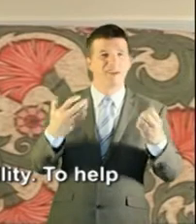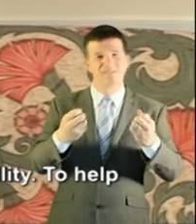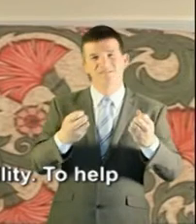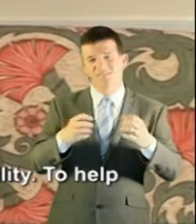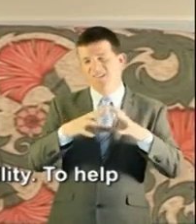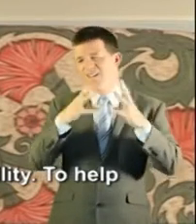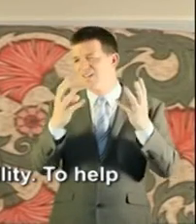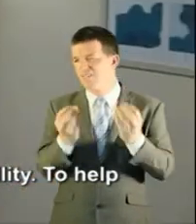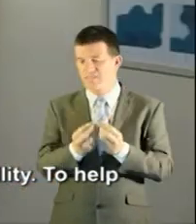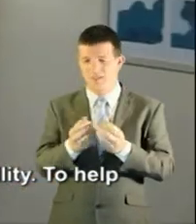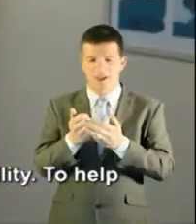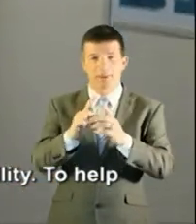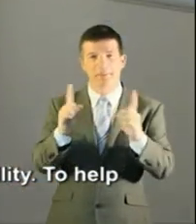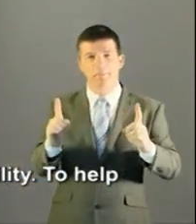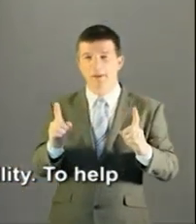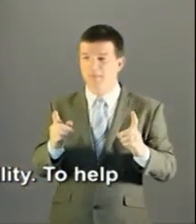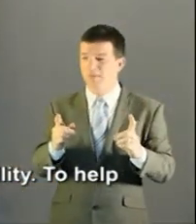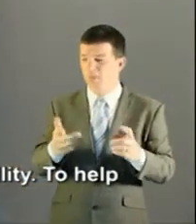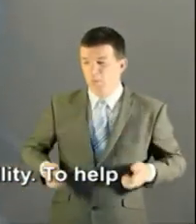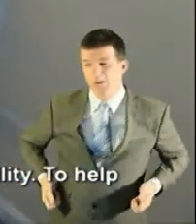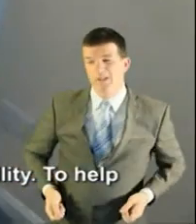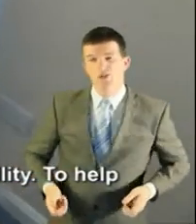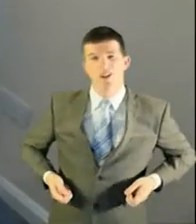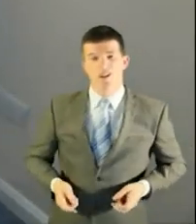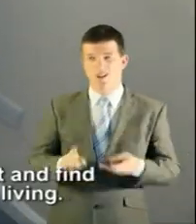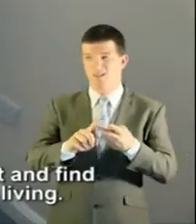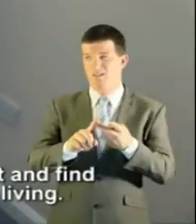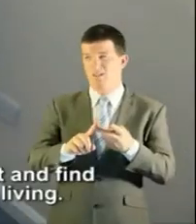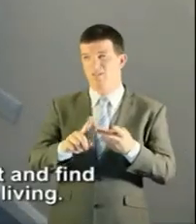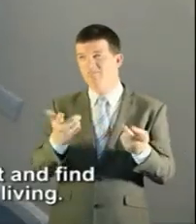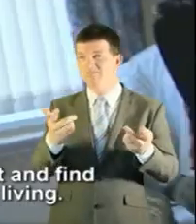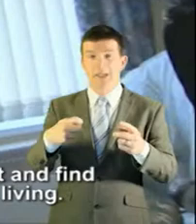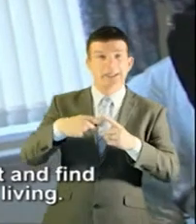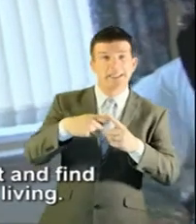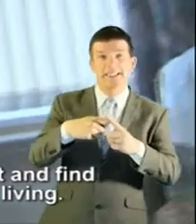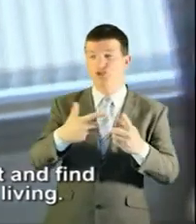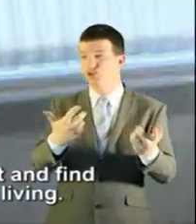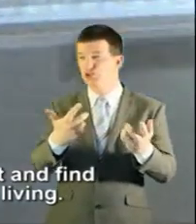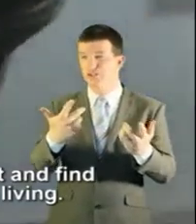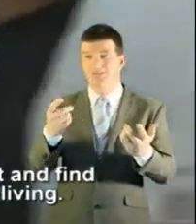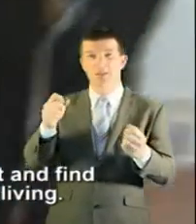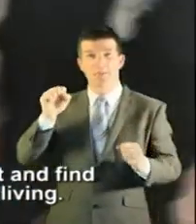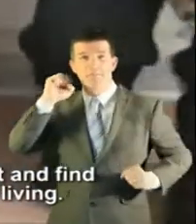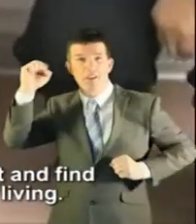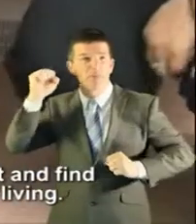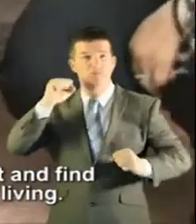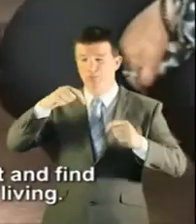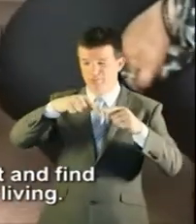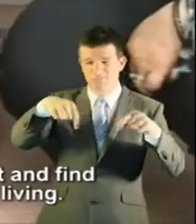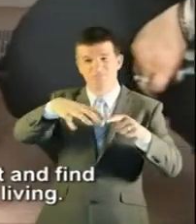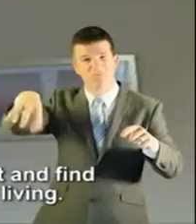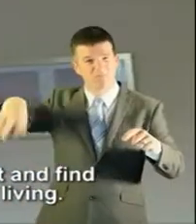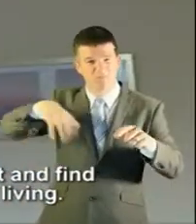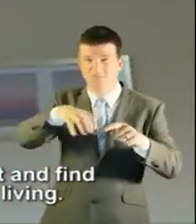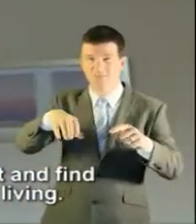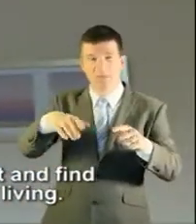to help in the kitchen, to help with hygiene and bathing, so people can come in, see things, try them out